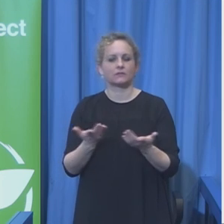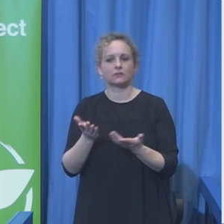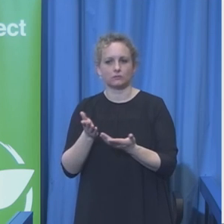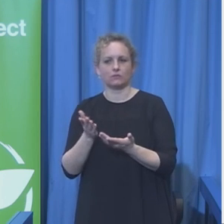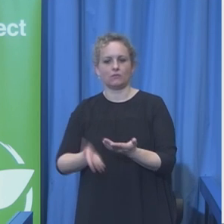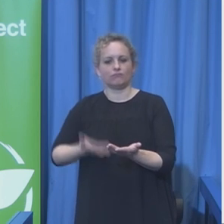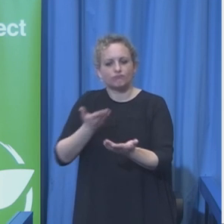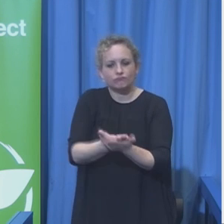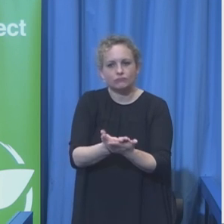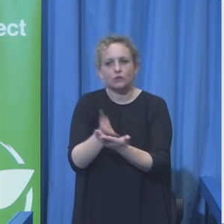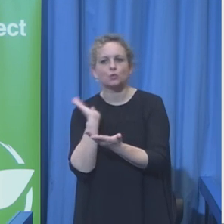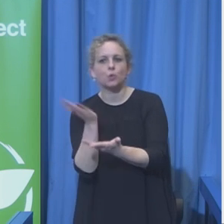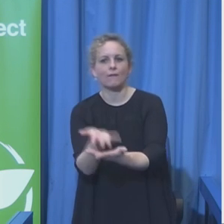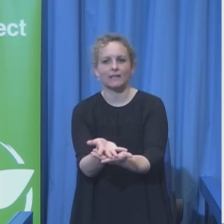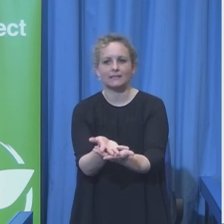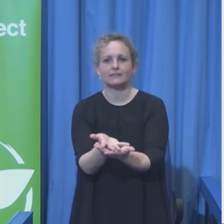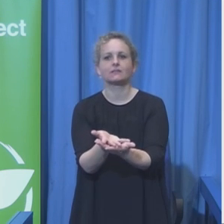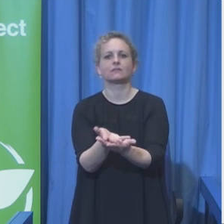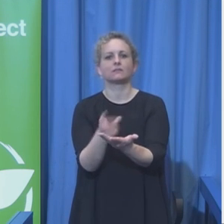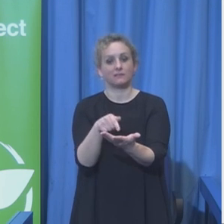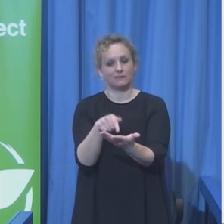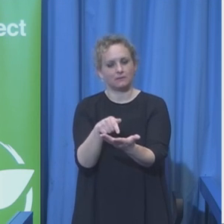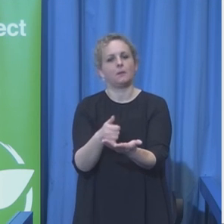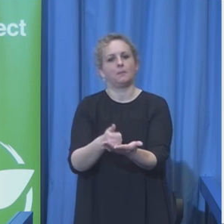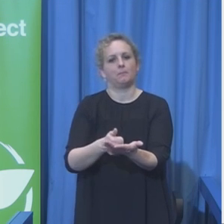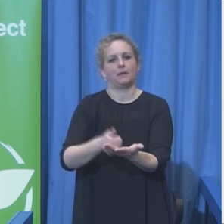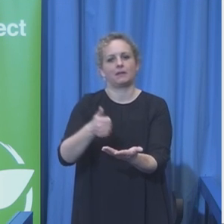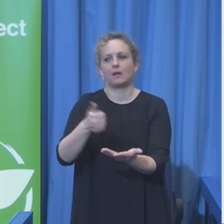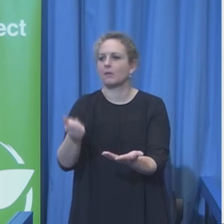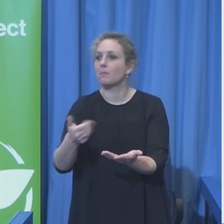Africa and with the African Disability Forum. Thanks.